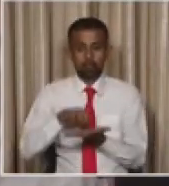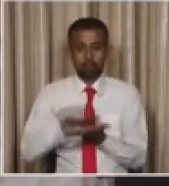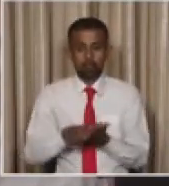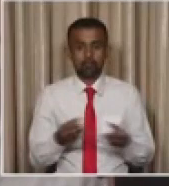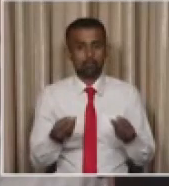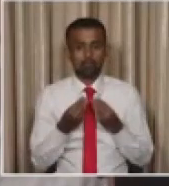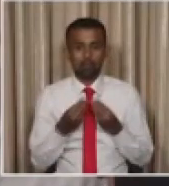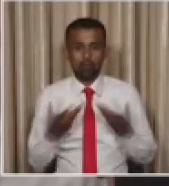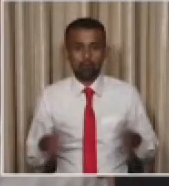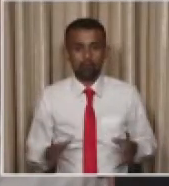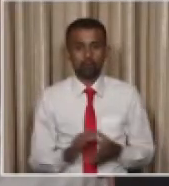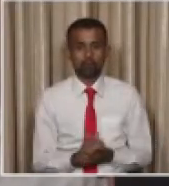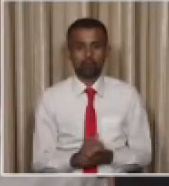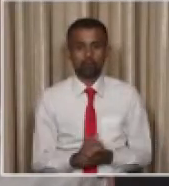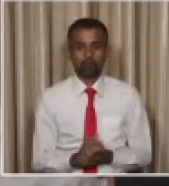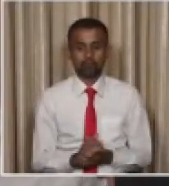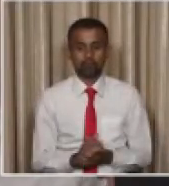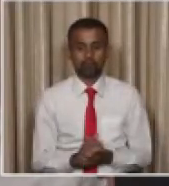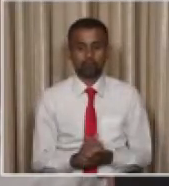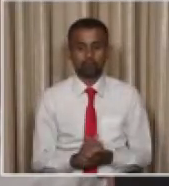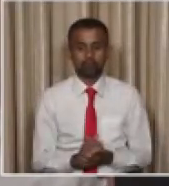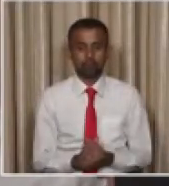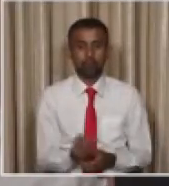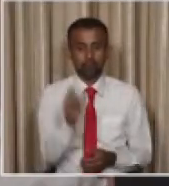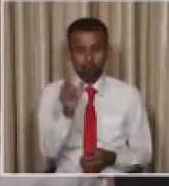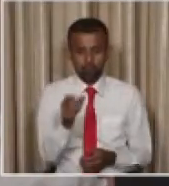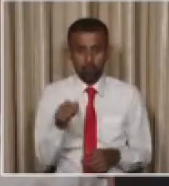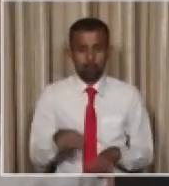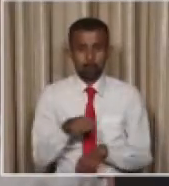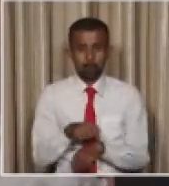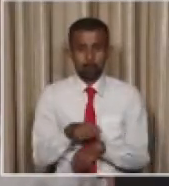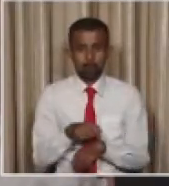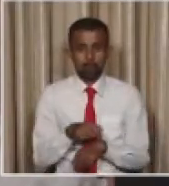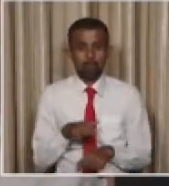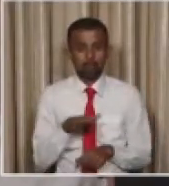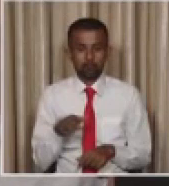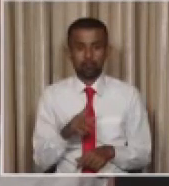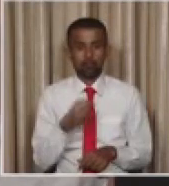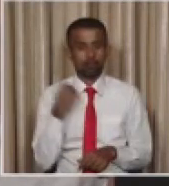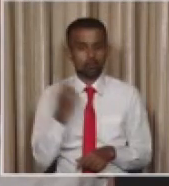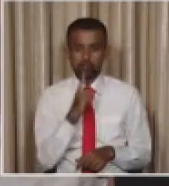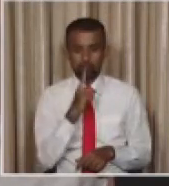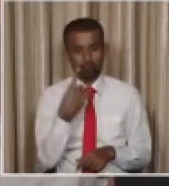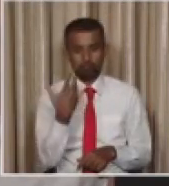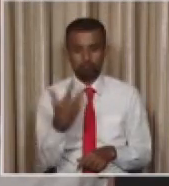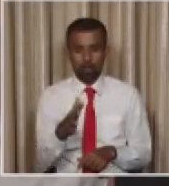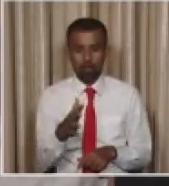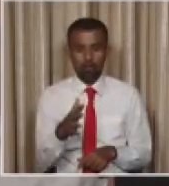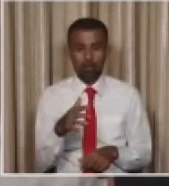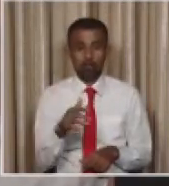that's right yes so it has been read out by you I just want to raise the point of order that it violates